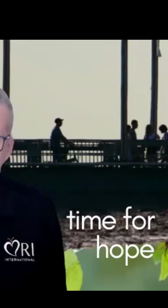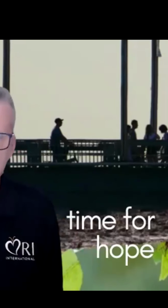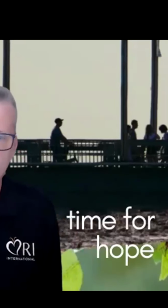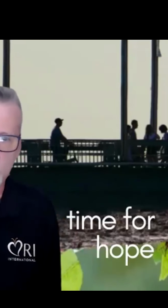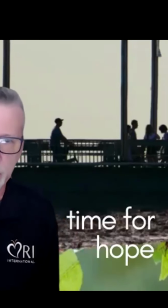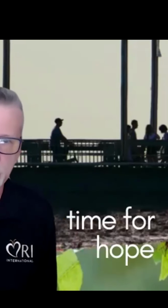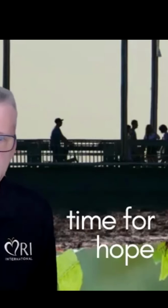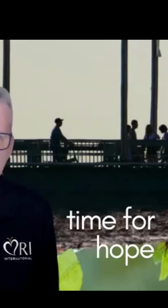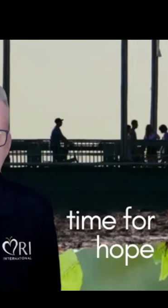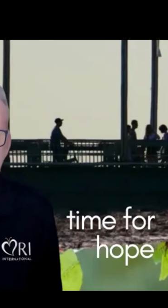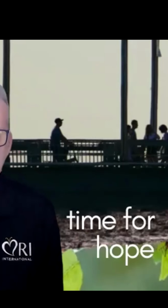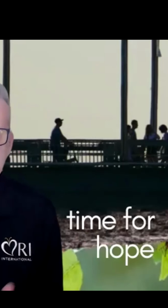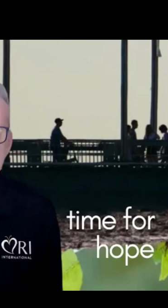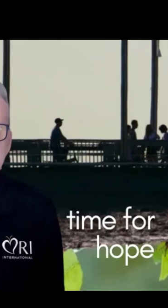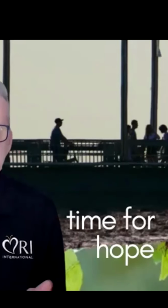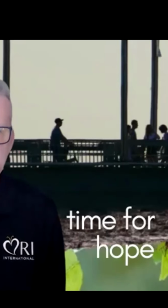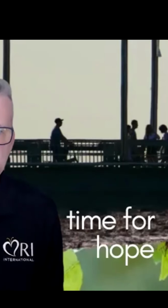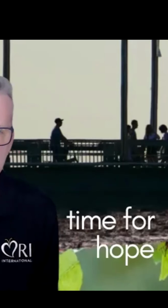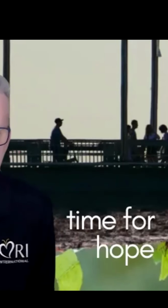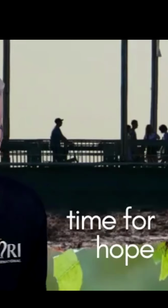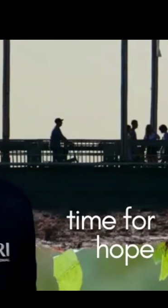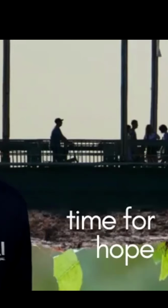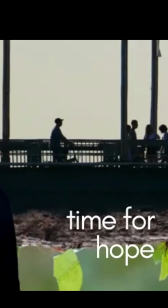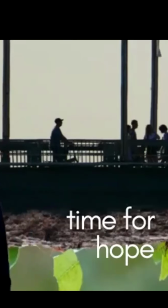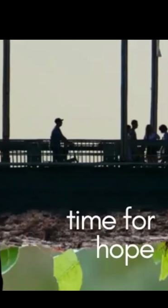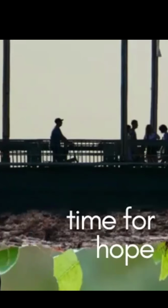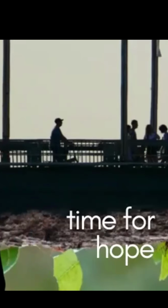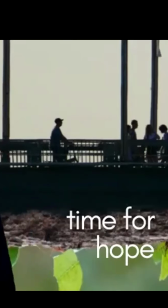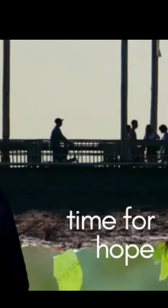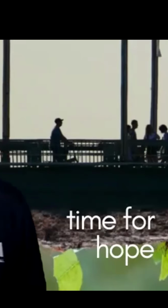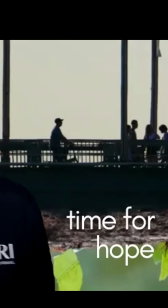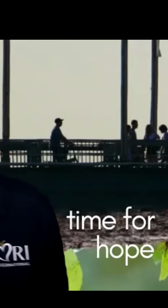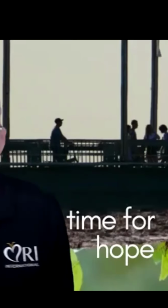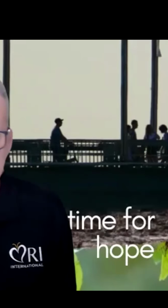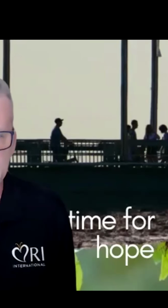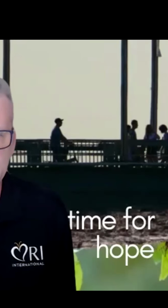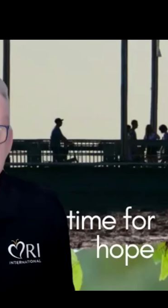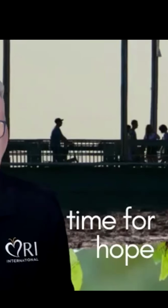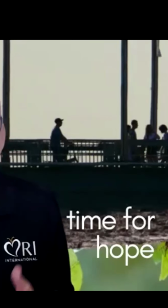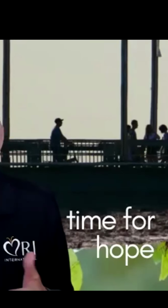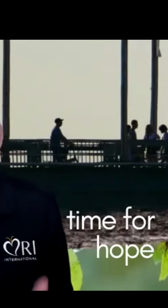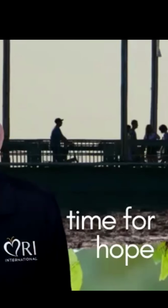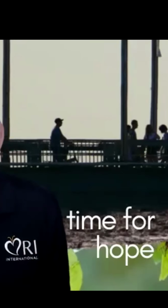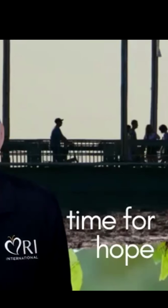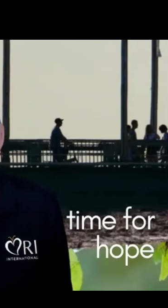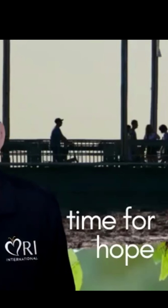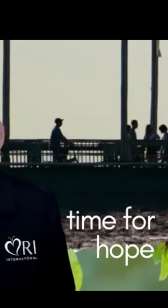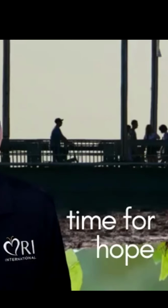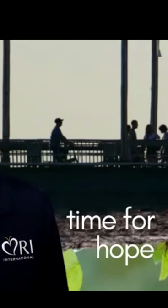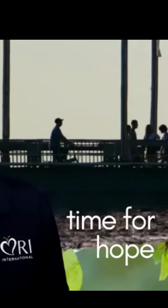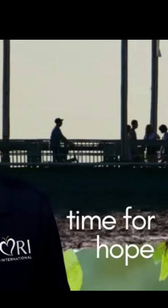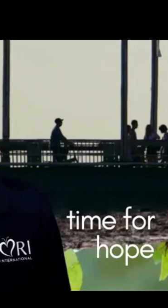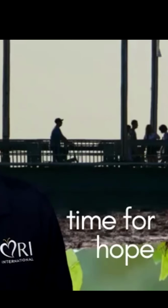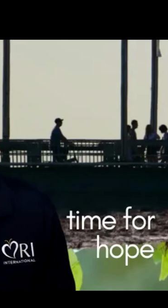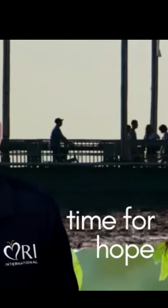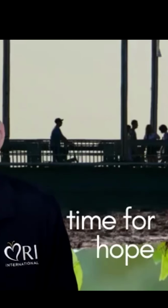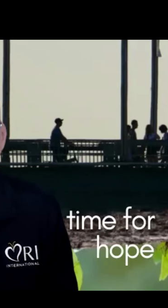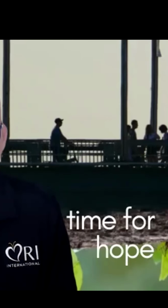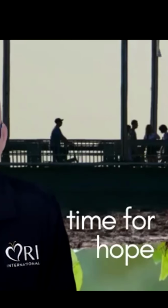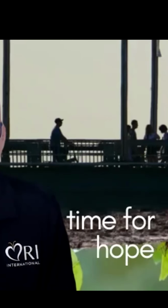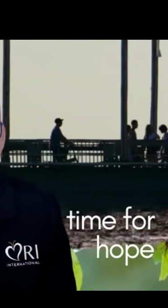their supporter truly understands their struggle, it creates an environment of trust and safety that is often lacking in traditional